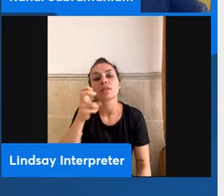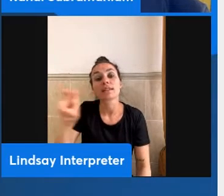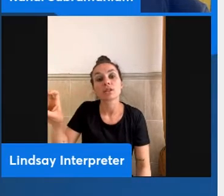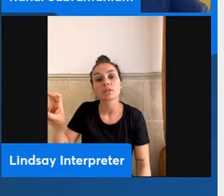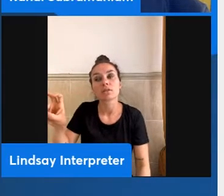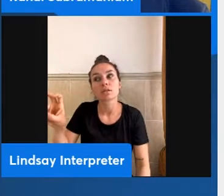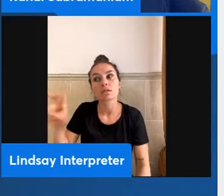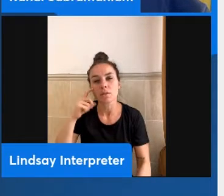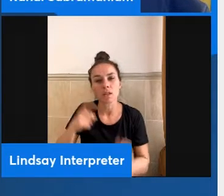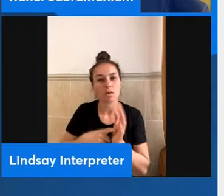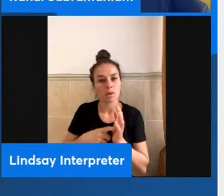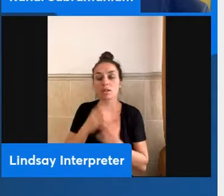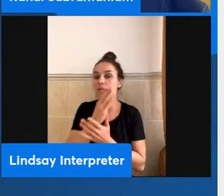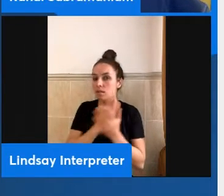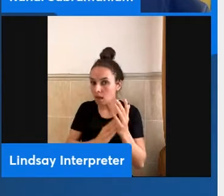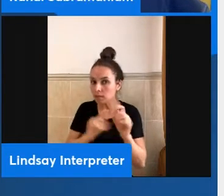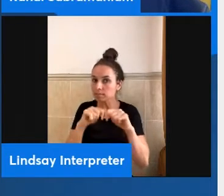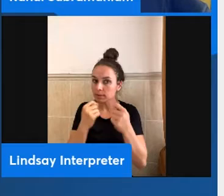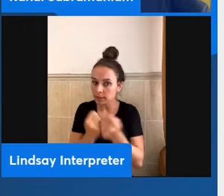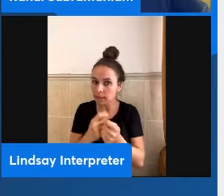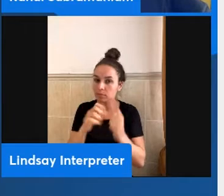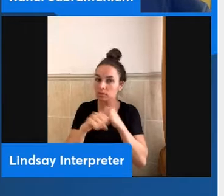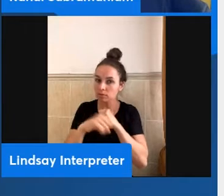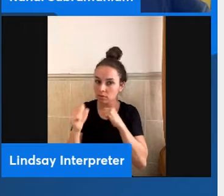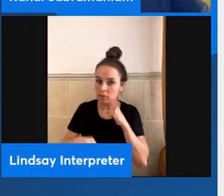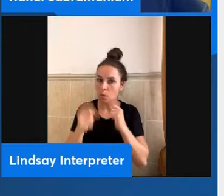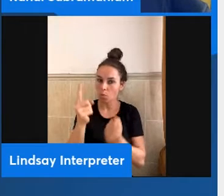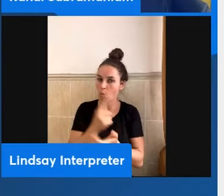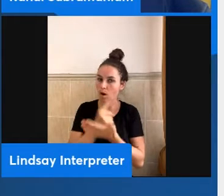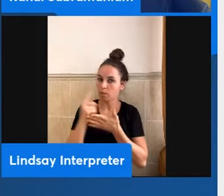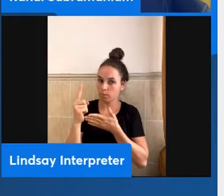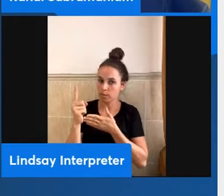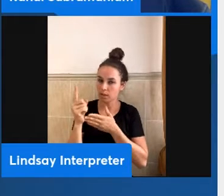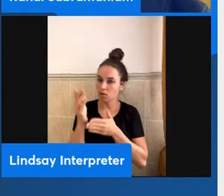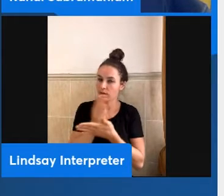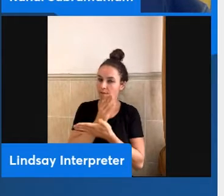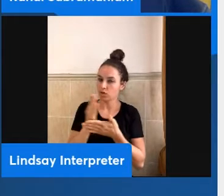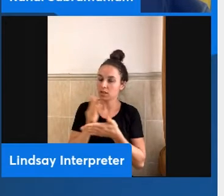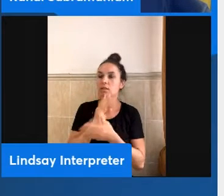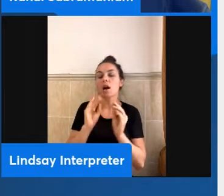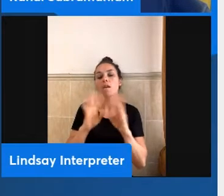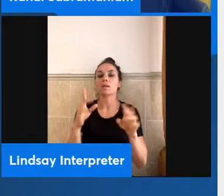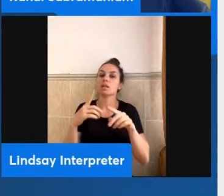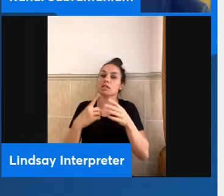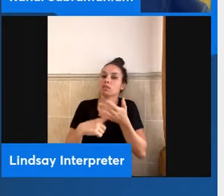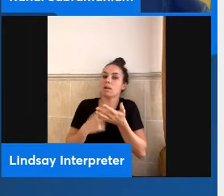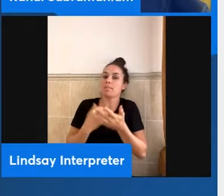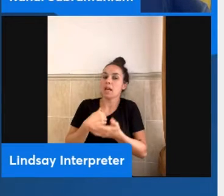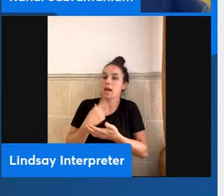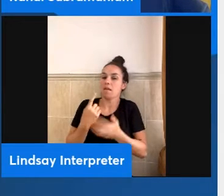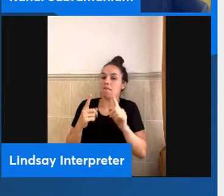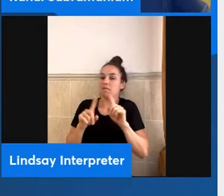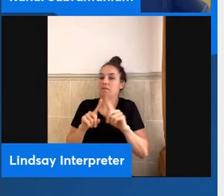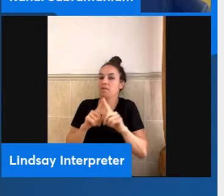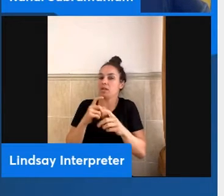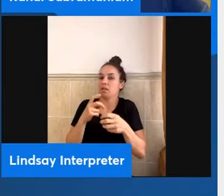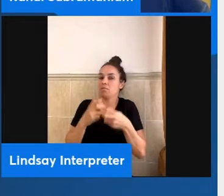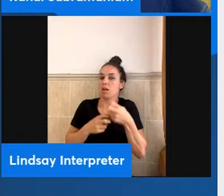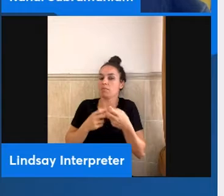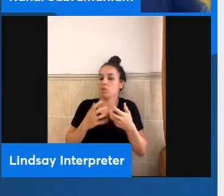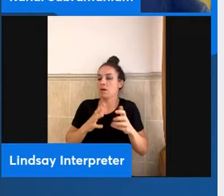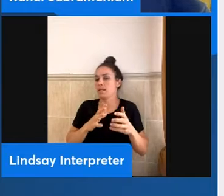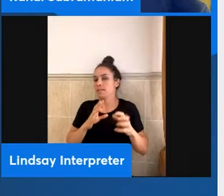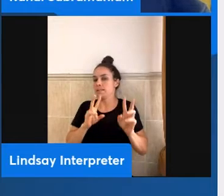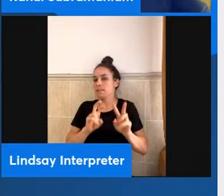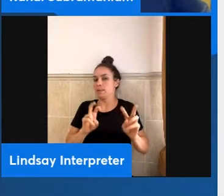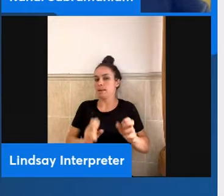teams about a week on average. So like you said, occasionally there's these underlying dependencies where usually it's a matter of tracking down